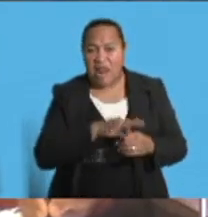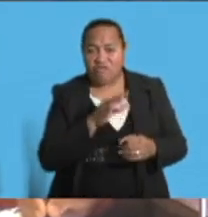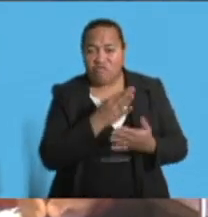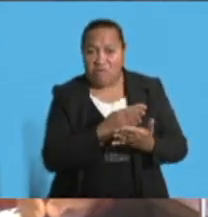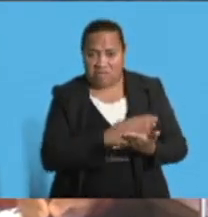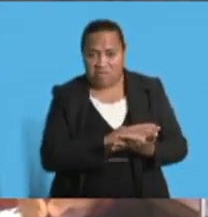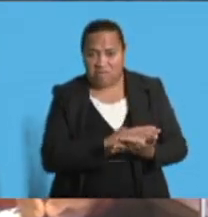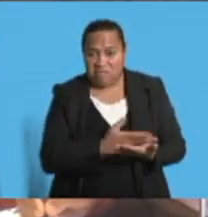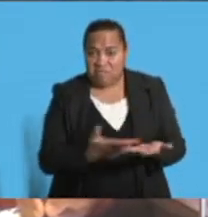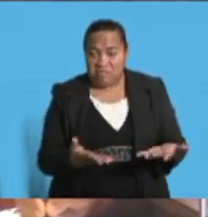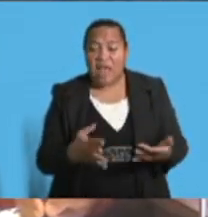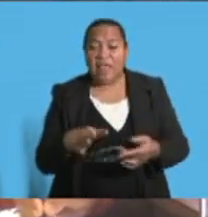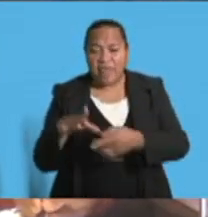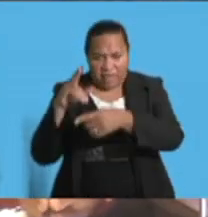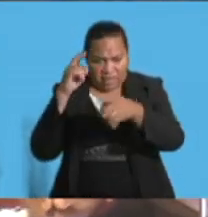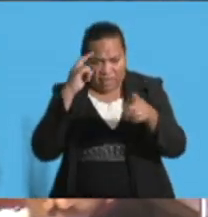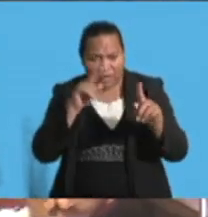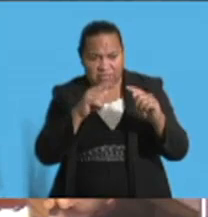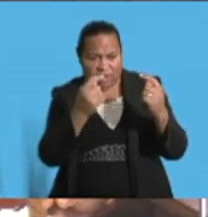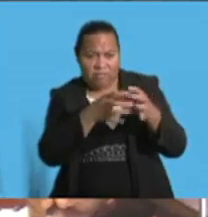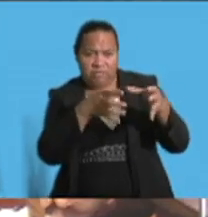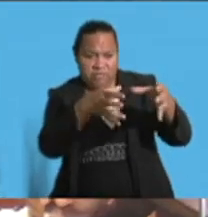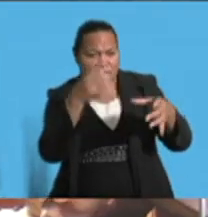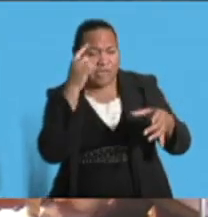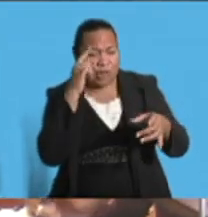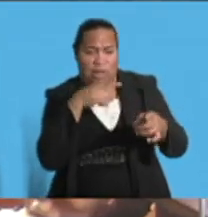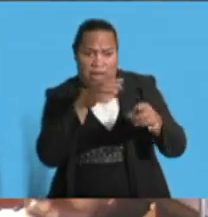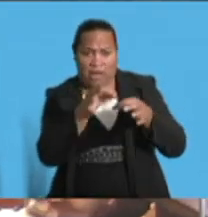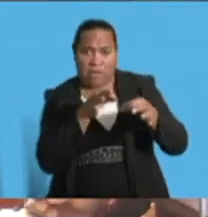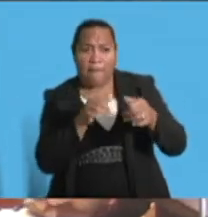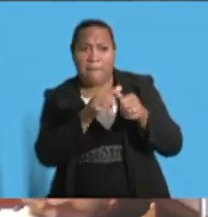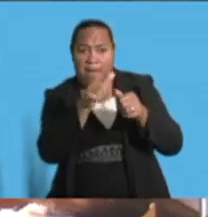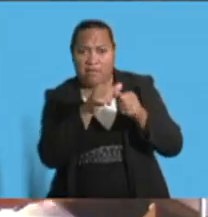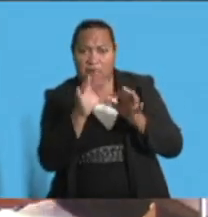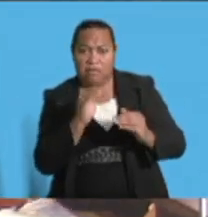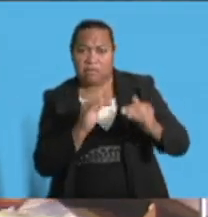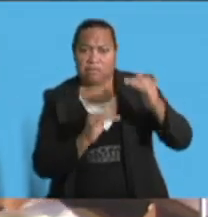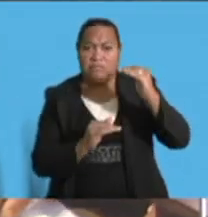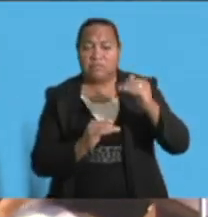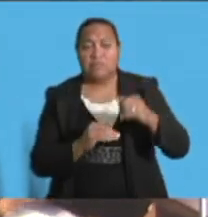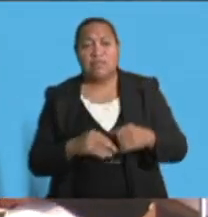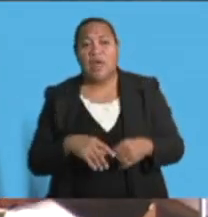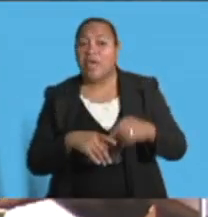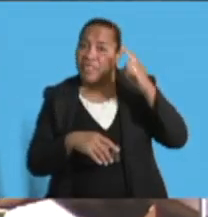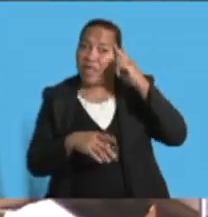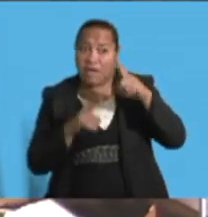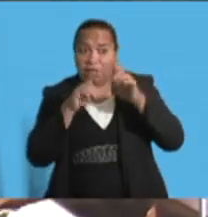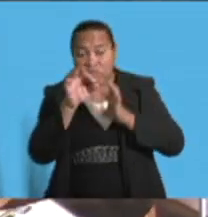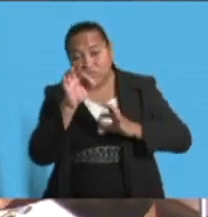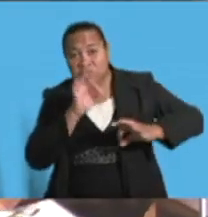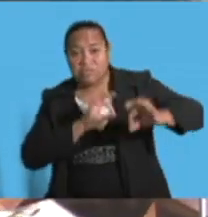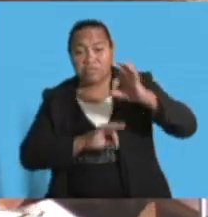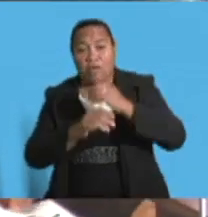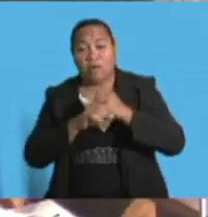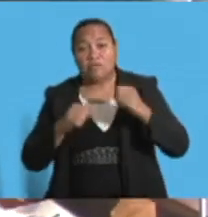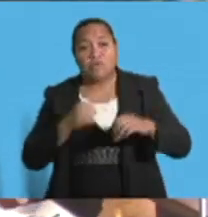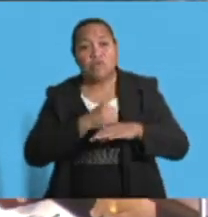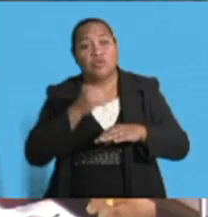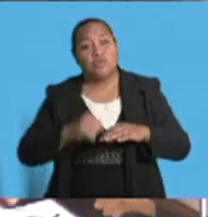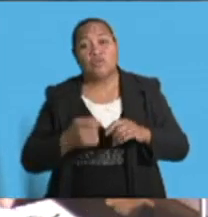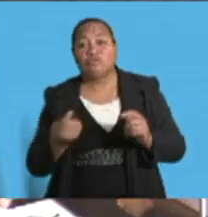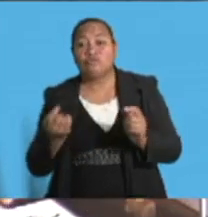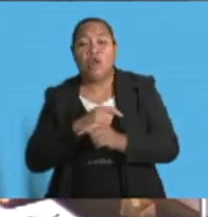that they can govern better. They think that when and if ever they come to power, they can convert all student loans to